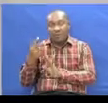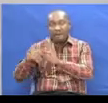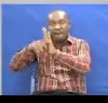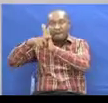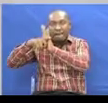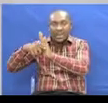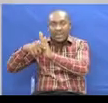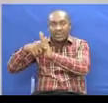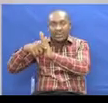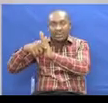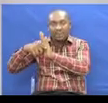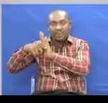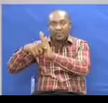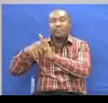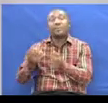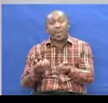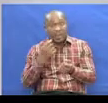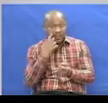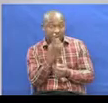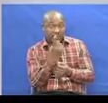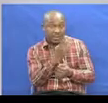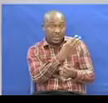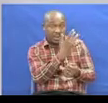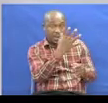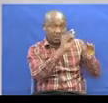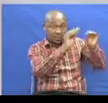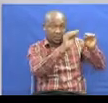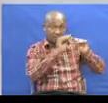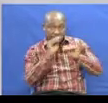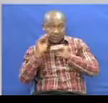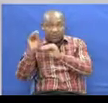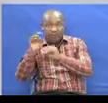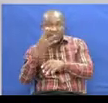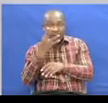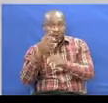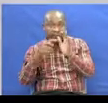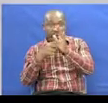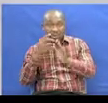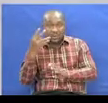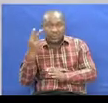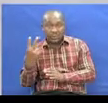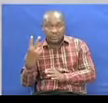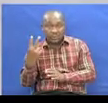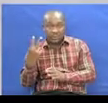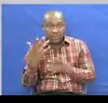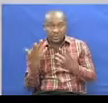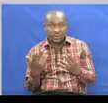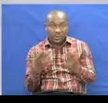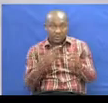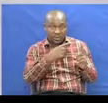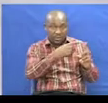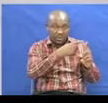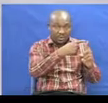minus the number which is shifting to another side, which is 4.2. So what is the sign of 4.2?